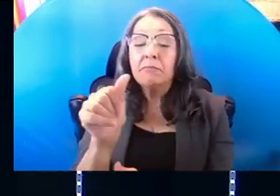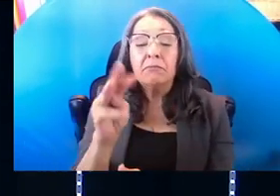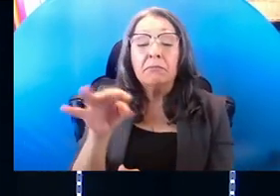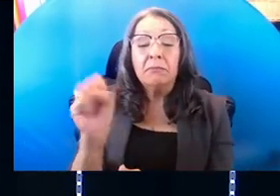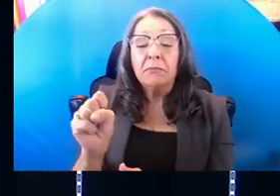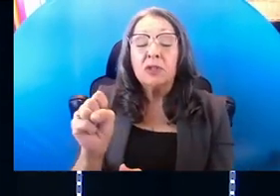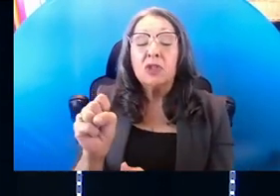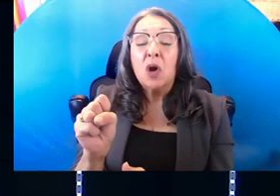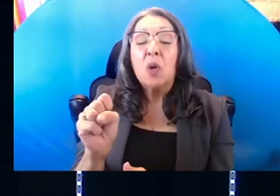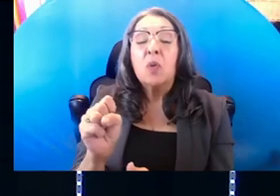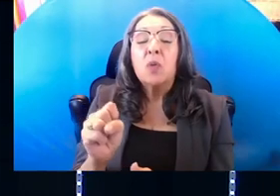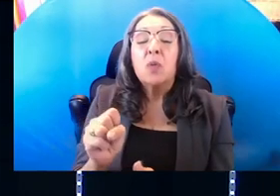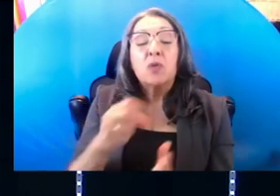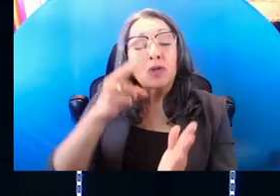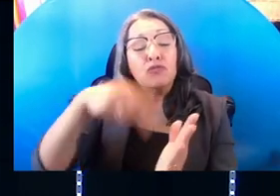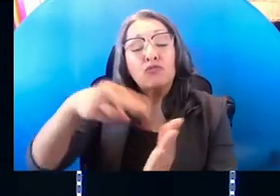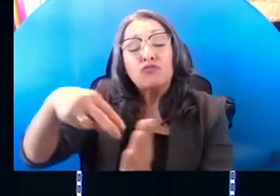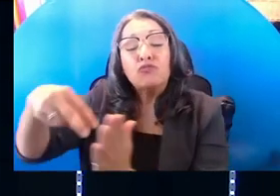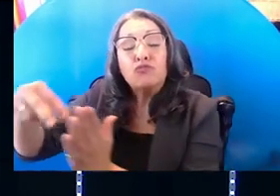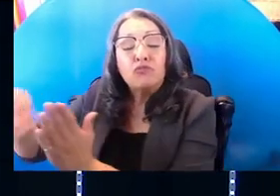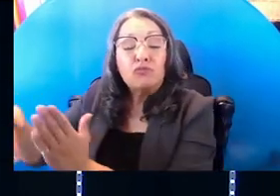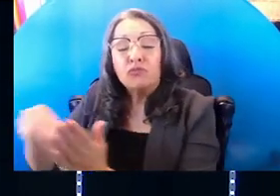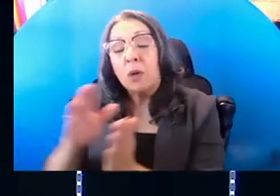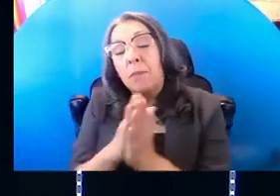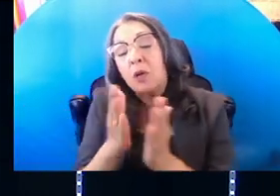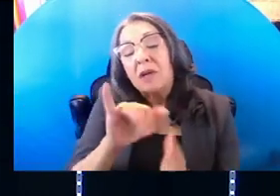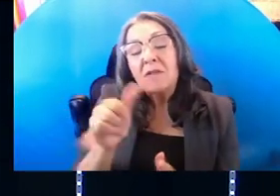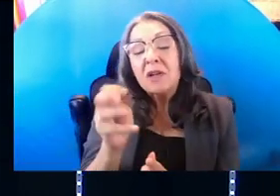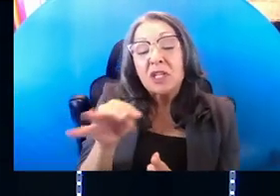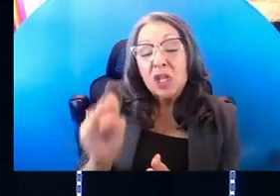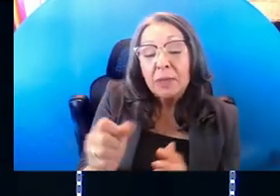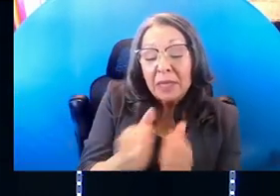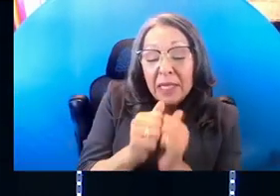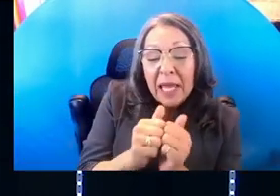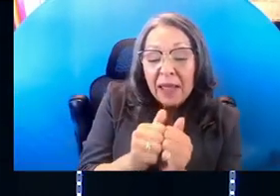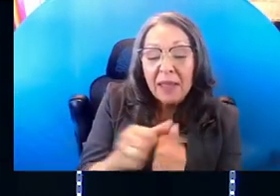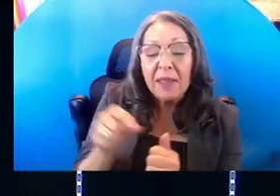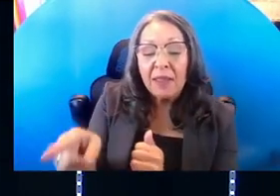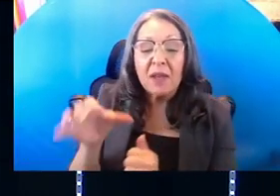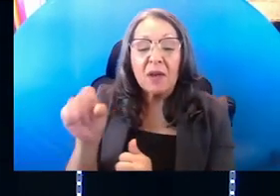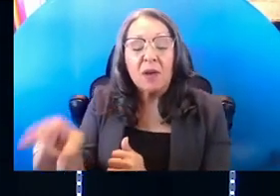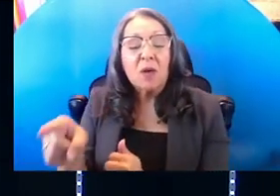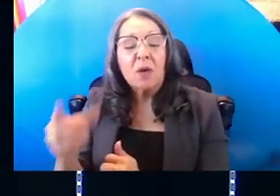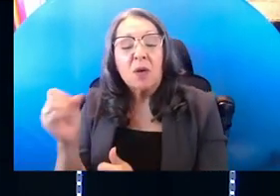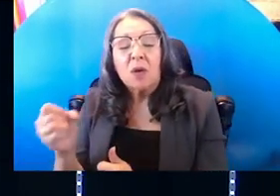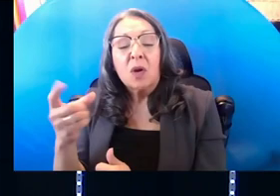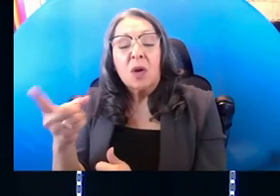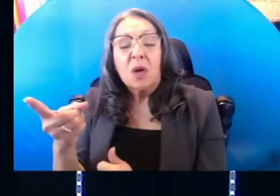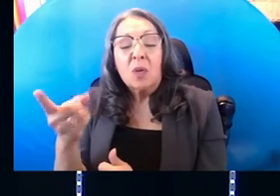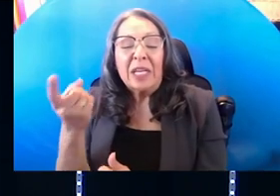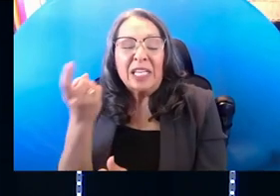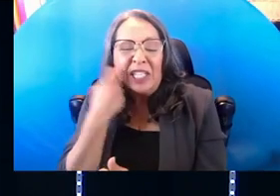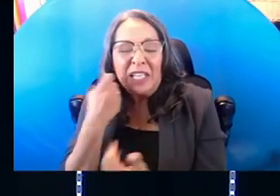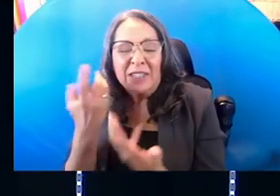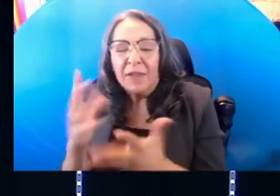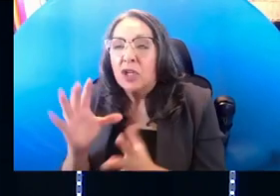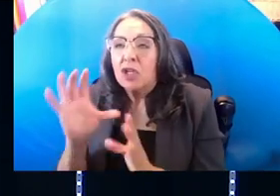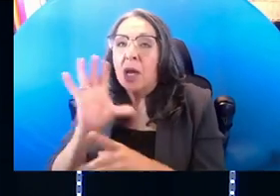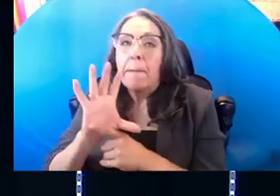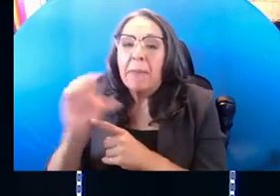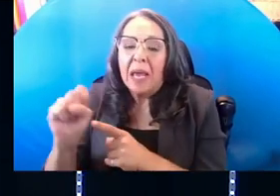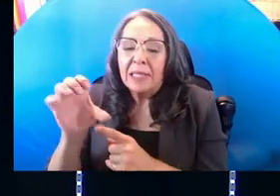the book of James together. This is an awesome opportunity. We just got out of Family Matters. That was an amazing series that we just walked through. I hope God